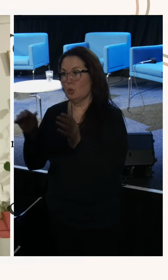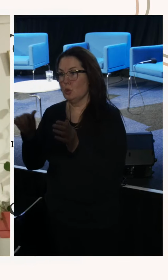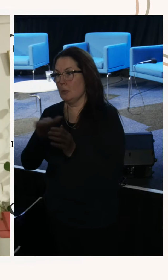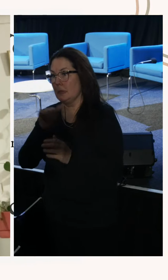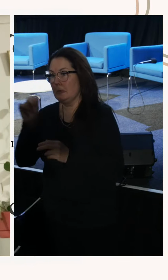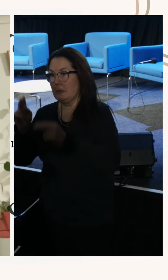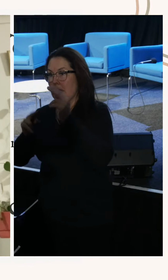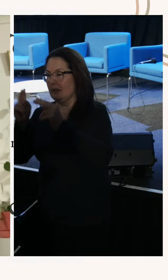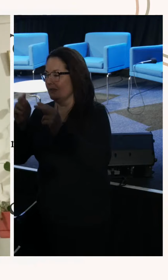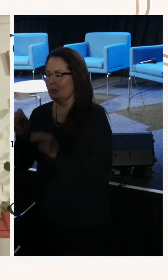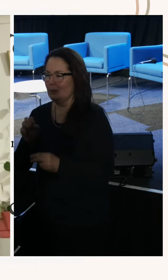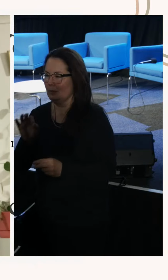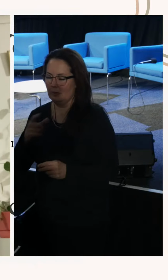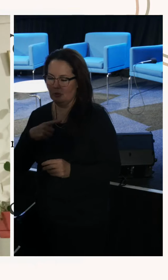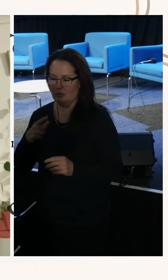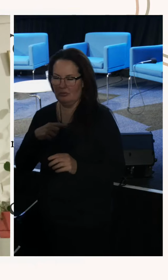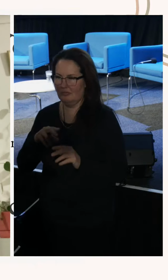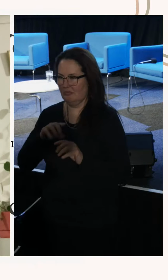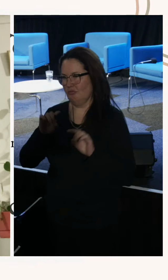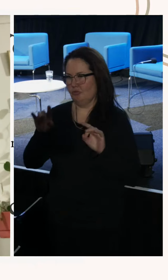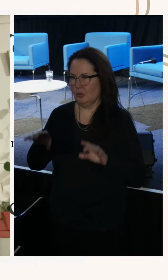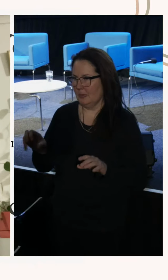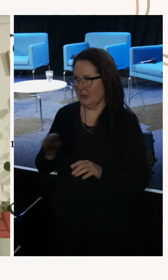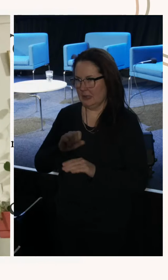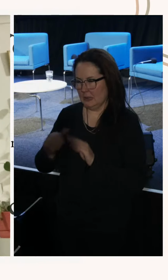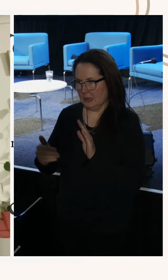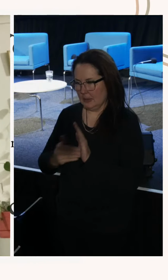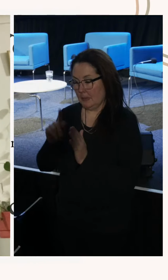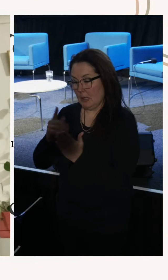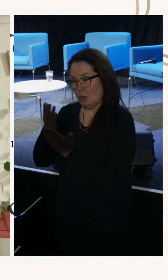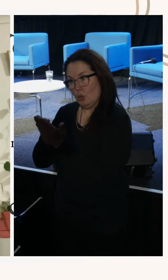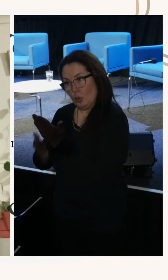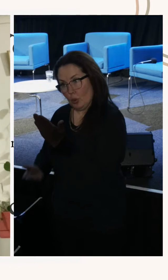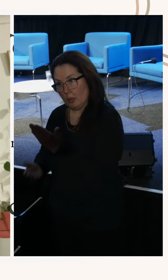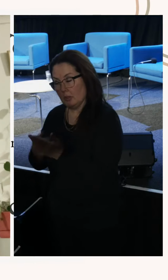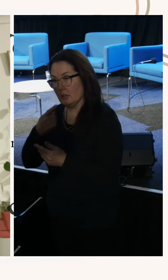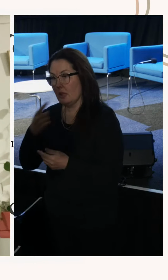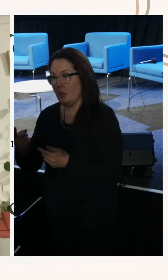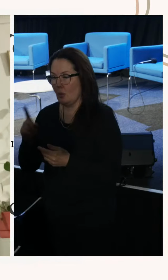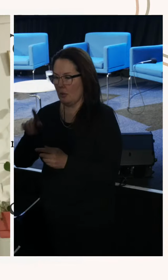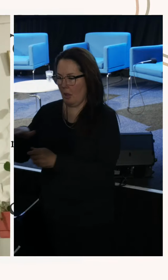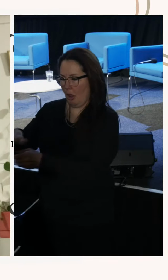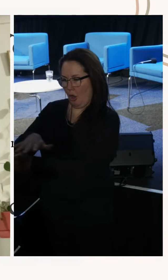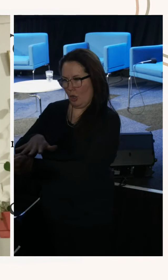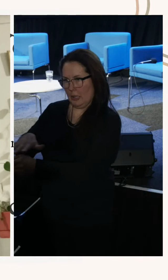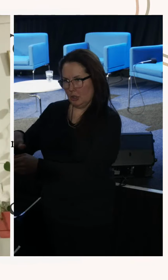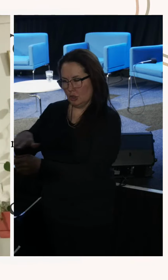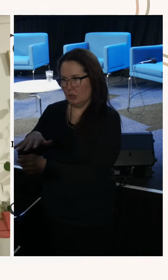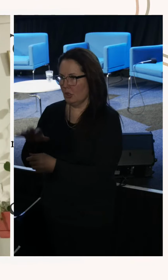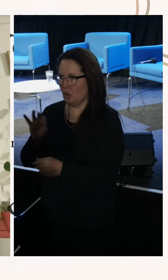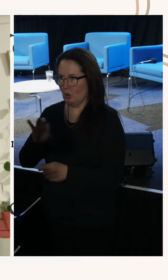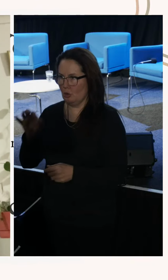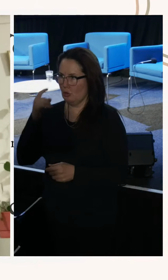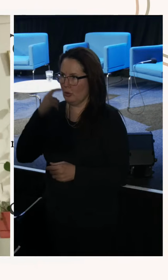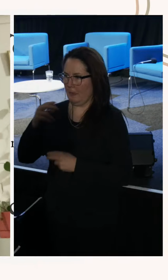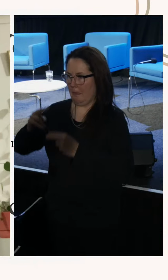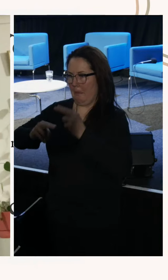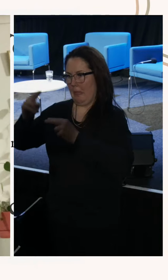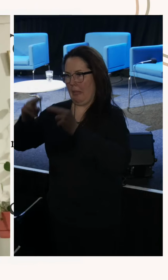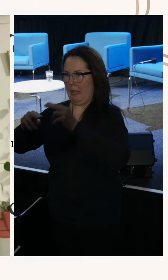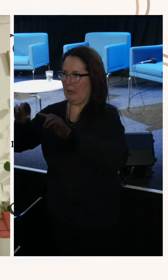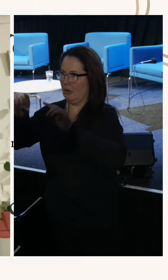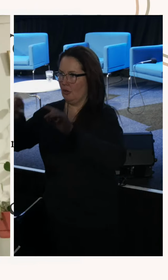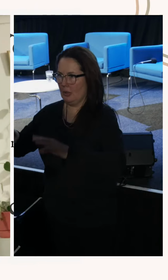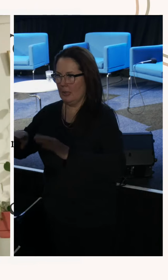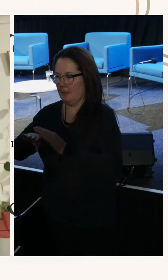but because this is something other, and I want stories like this that tell of the location in place, but which do not try to build the nation in my